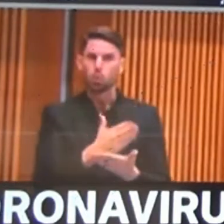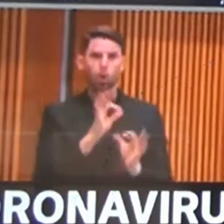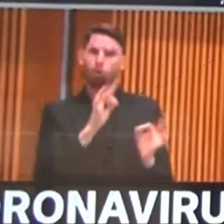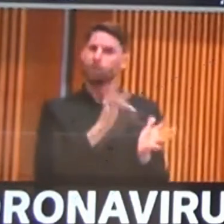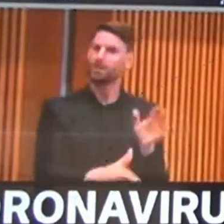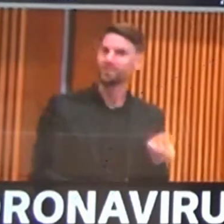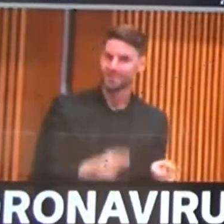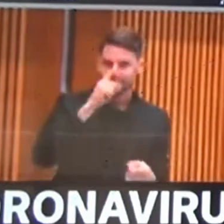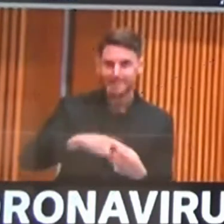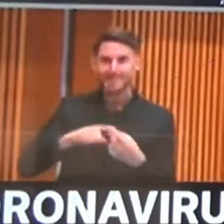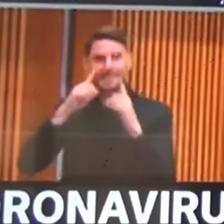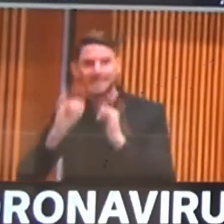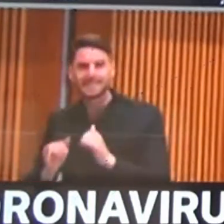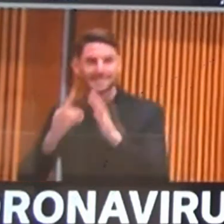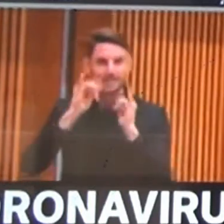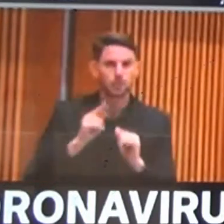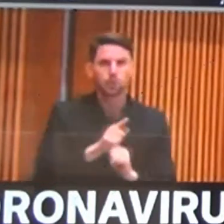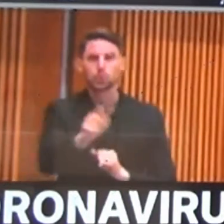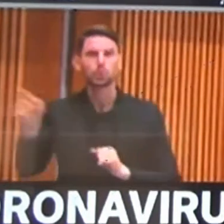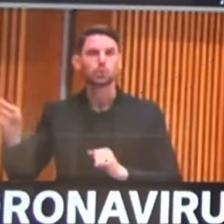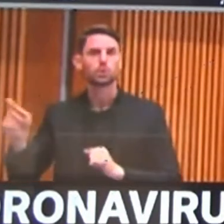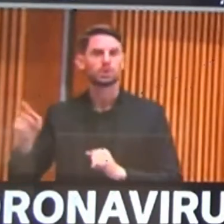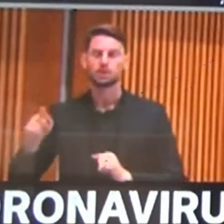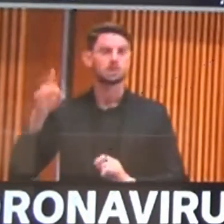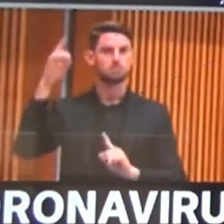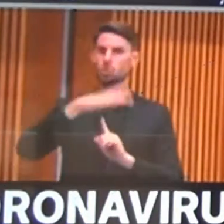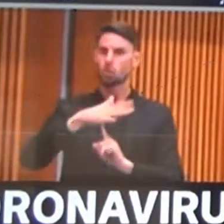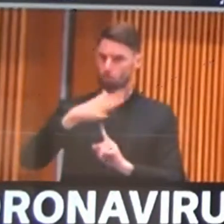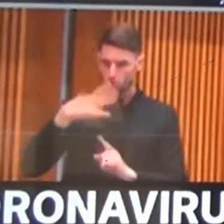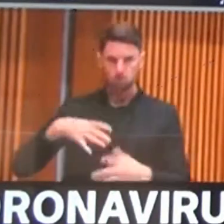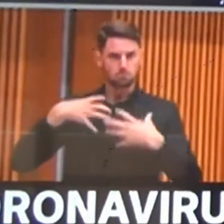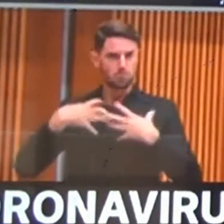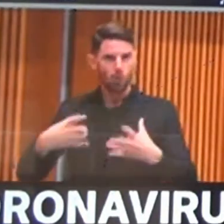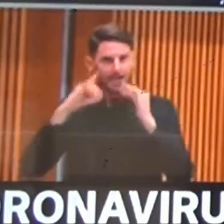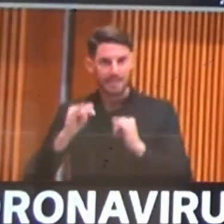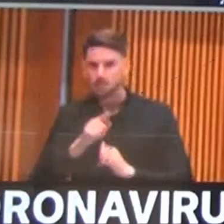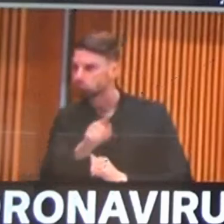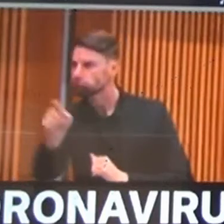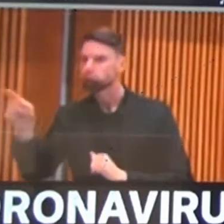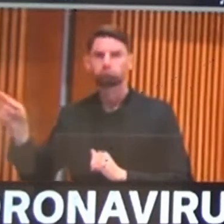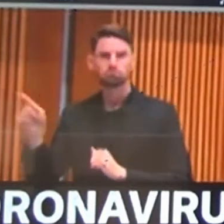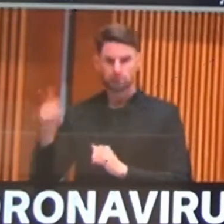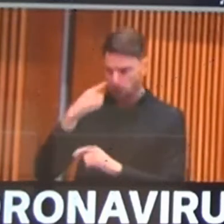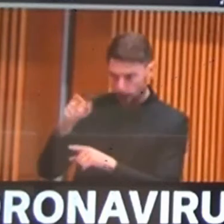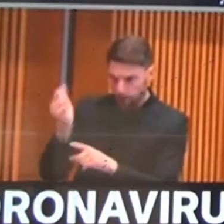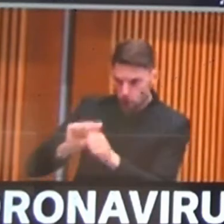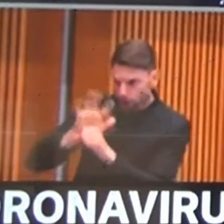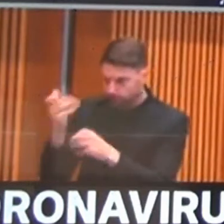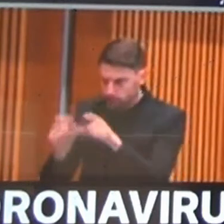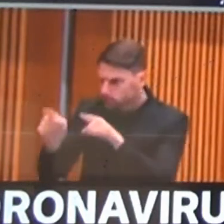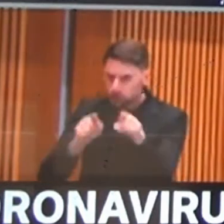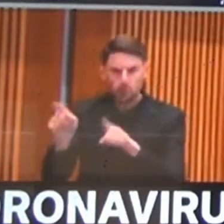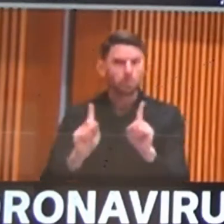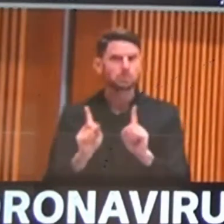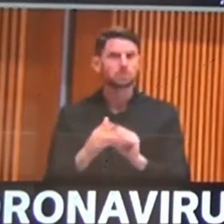working on being able to expand those testing rates still further. But in particular, what we are seeing now is that as there